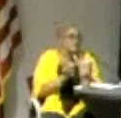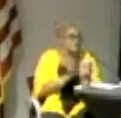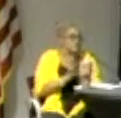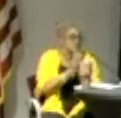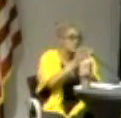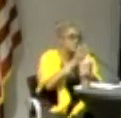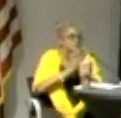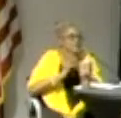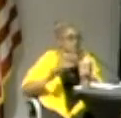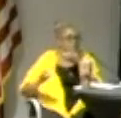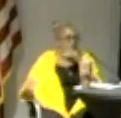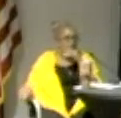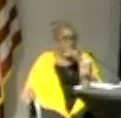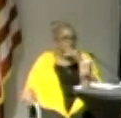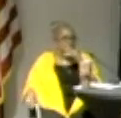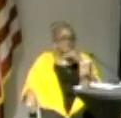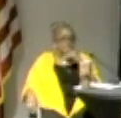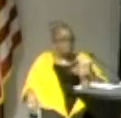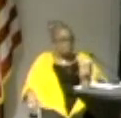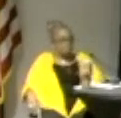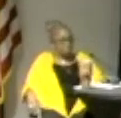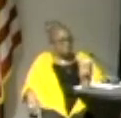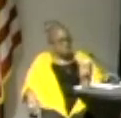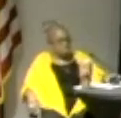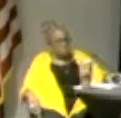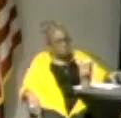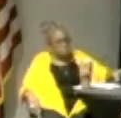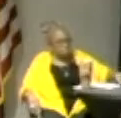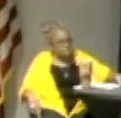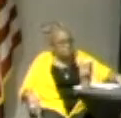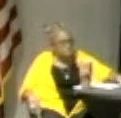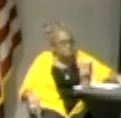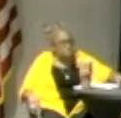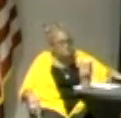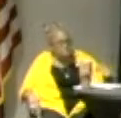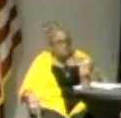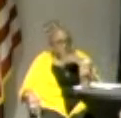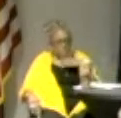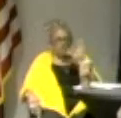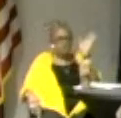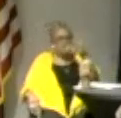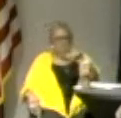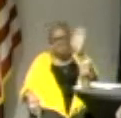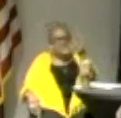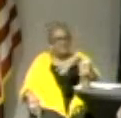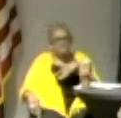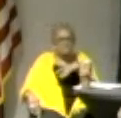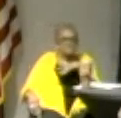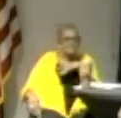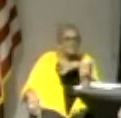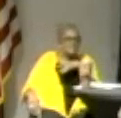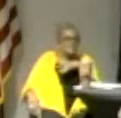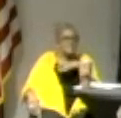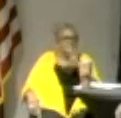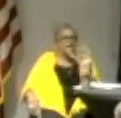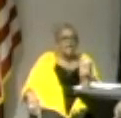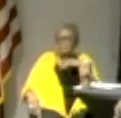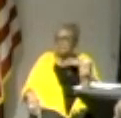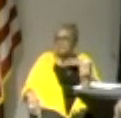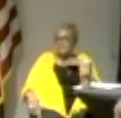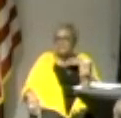about this mission. So thank you for that. That's great. Wonderful. Oh, thank you. Mick.